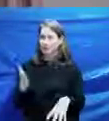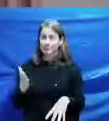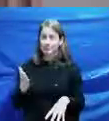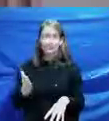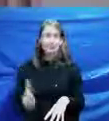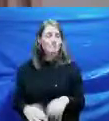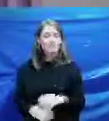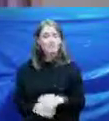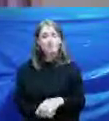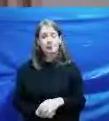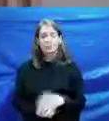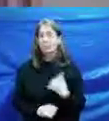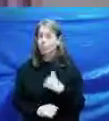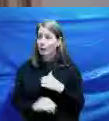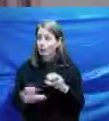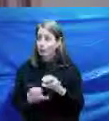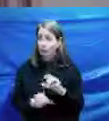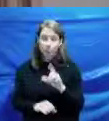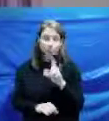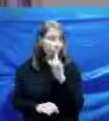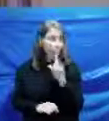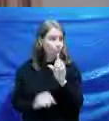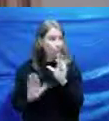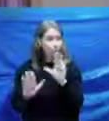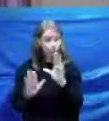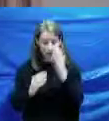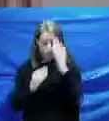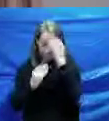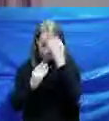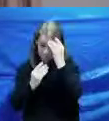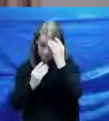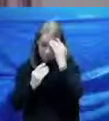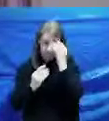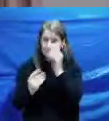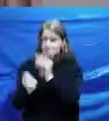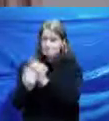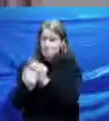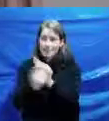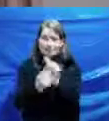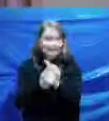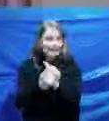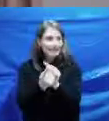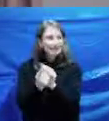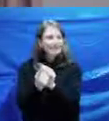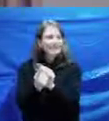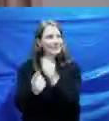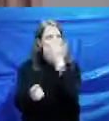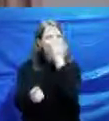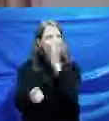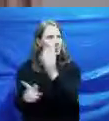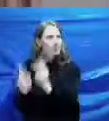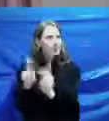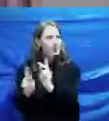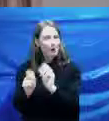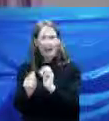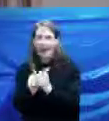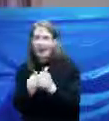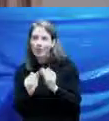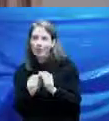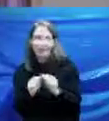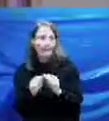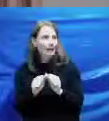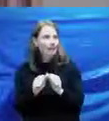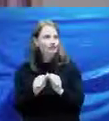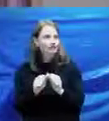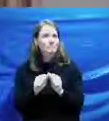We've actually also been doing some really great thought about that, meeting with some really smart people about how we can send this message that it's not one more thing to